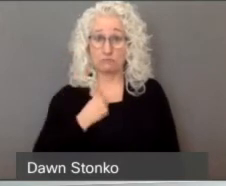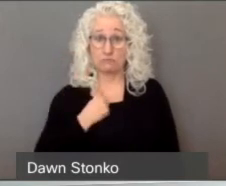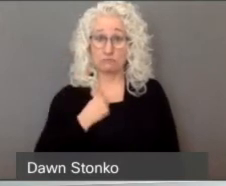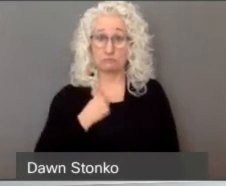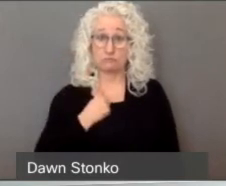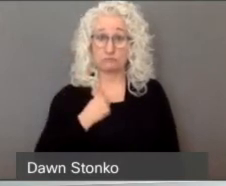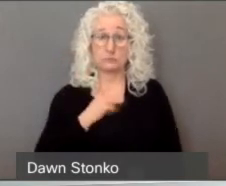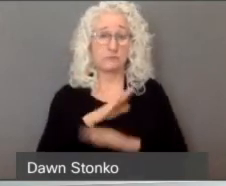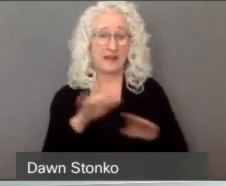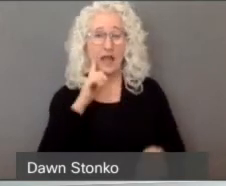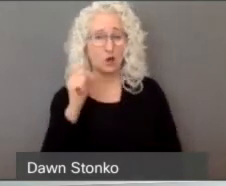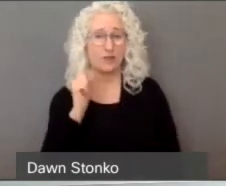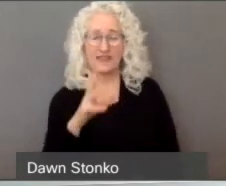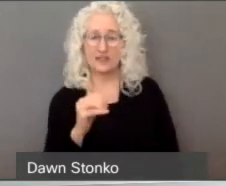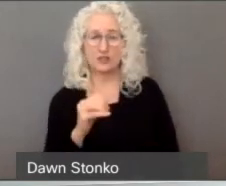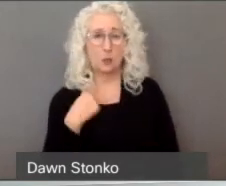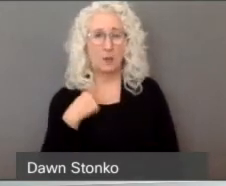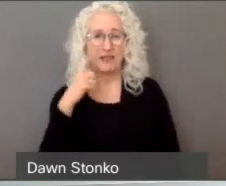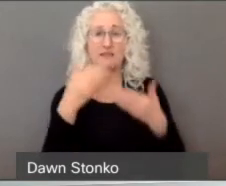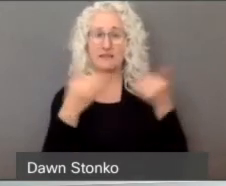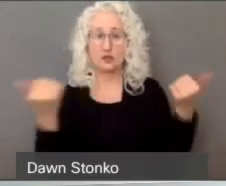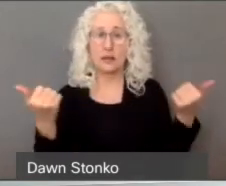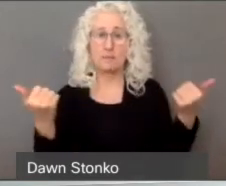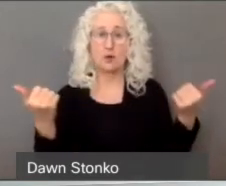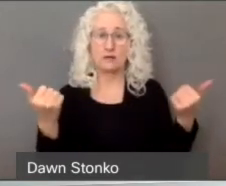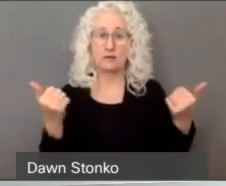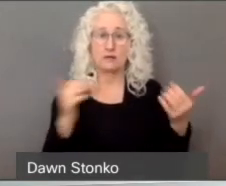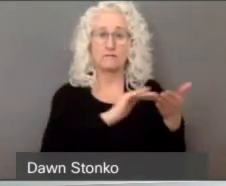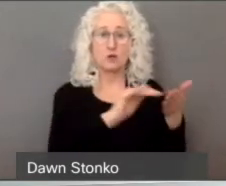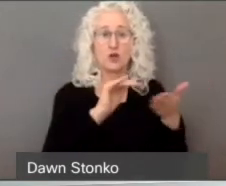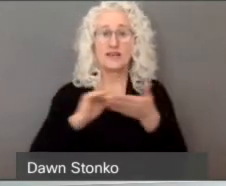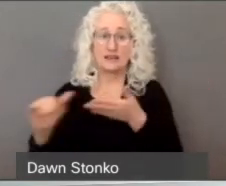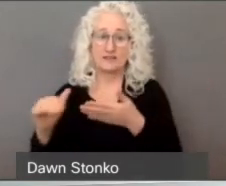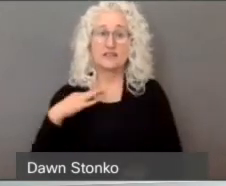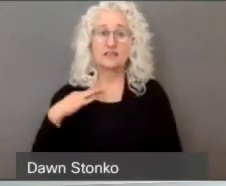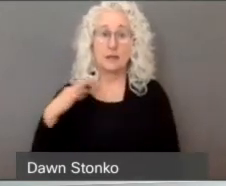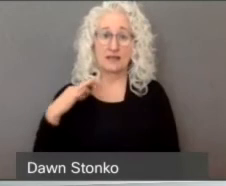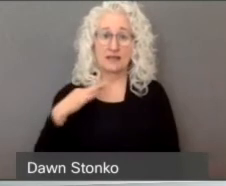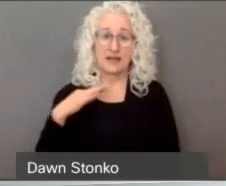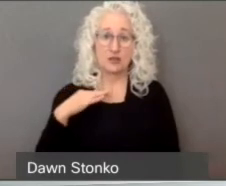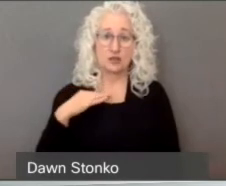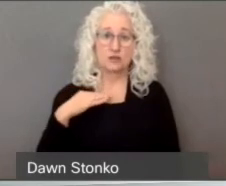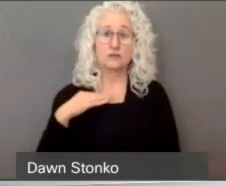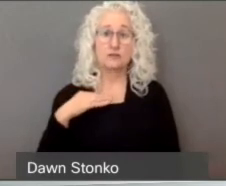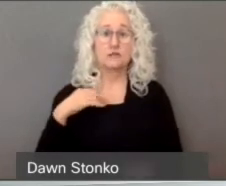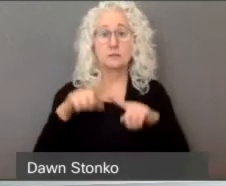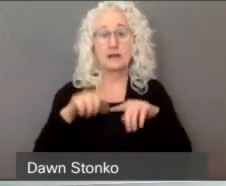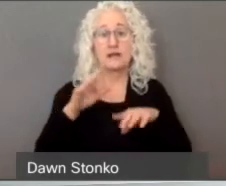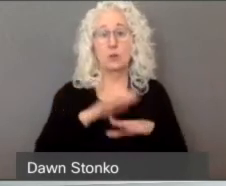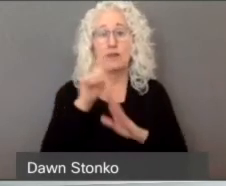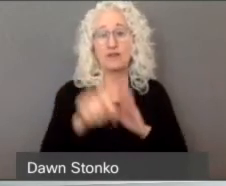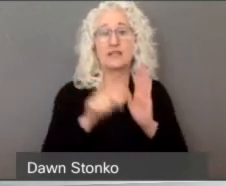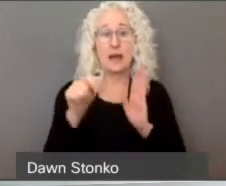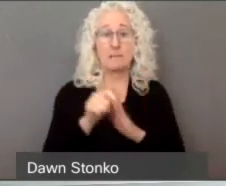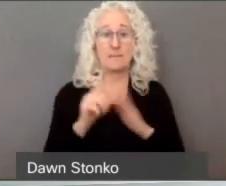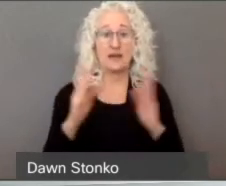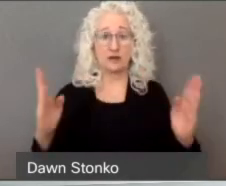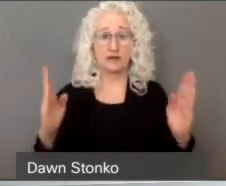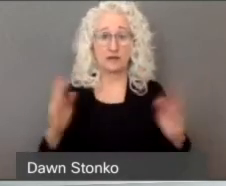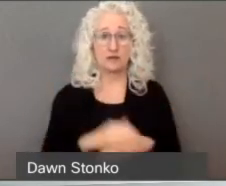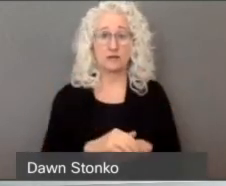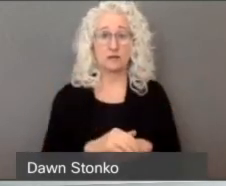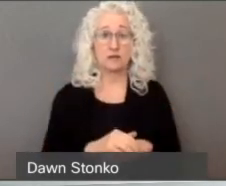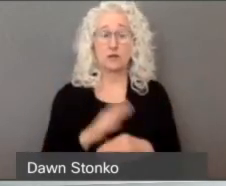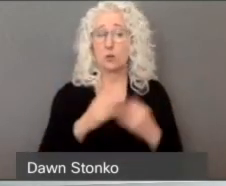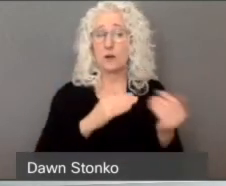I don't think so. I think those are separate forgiveness applications and time periods. What you borrowed in the